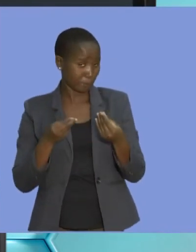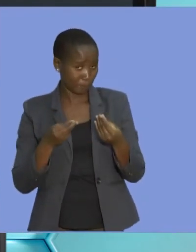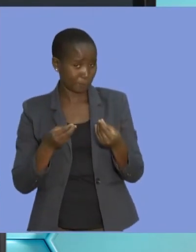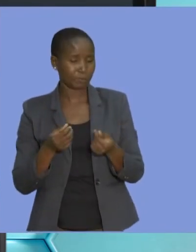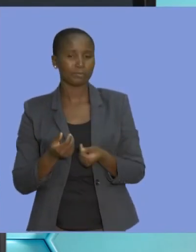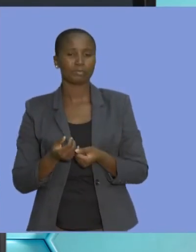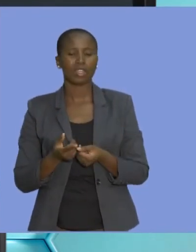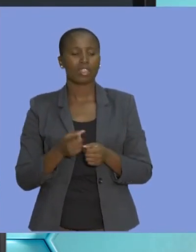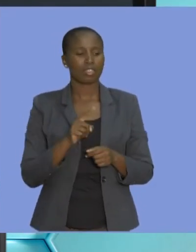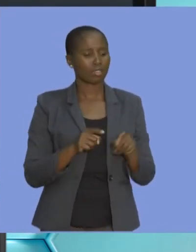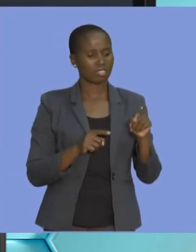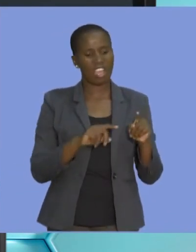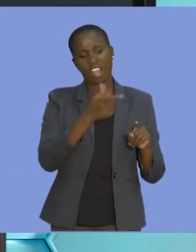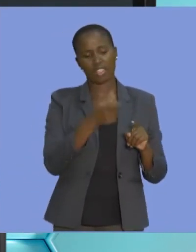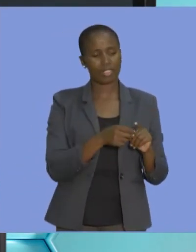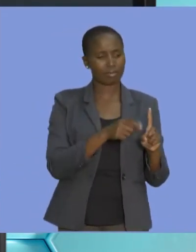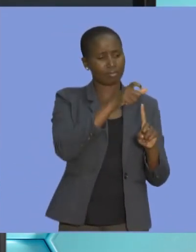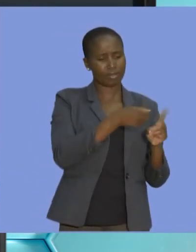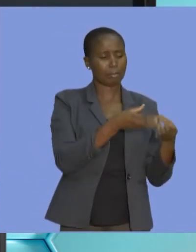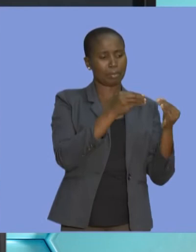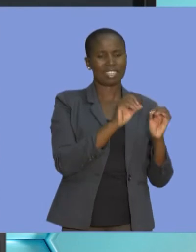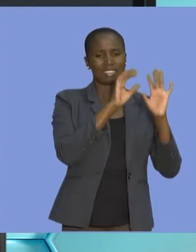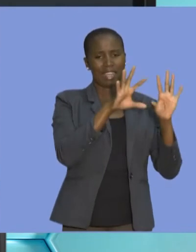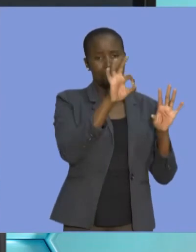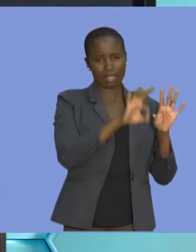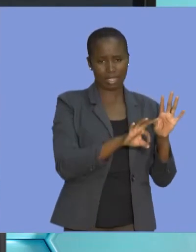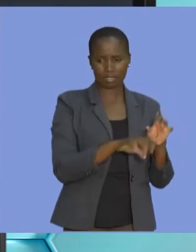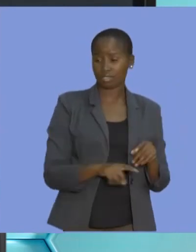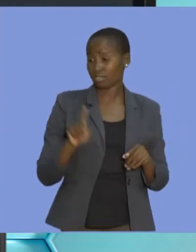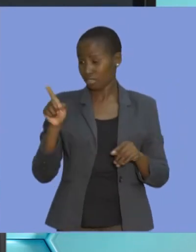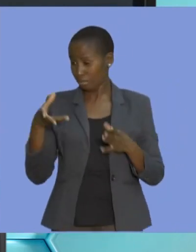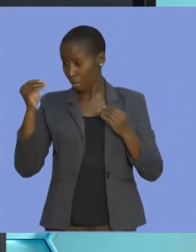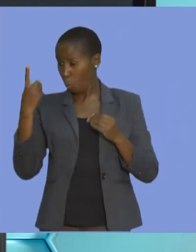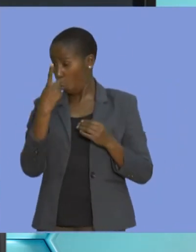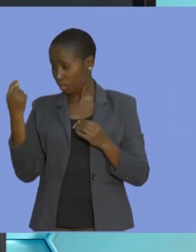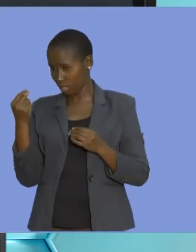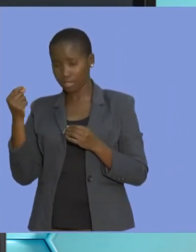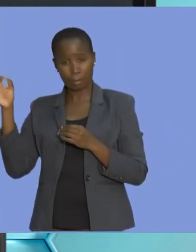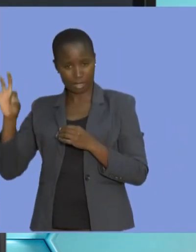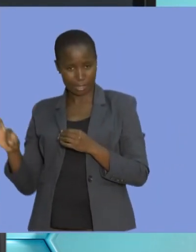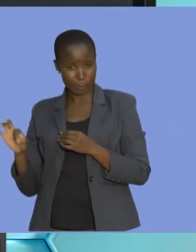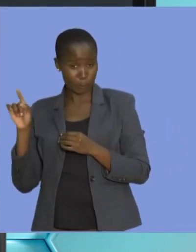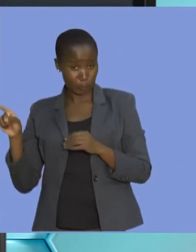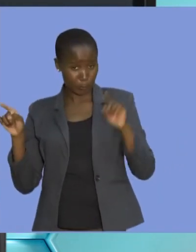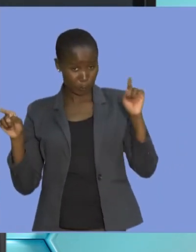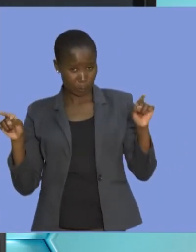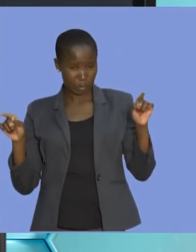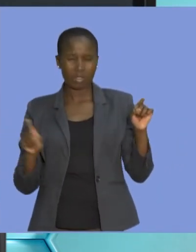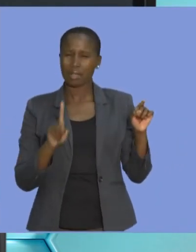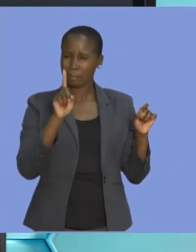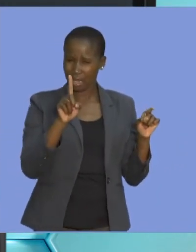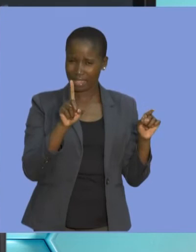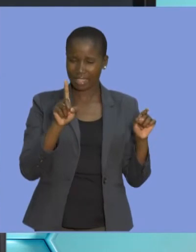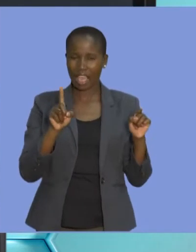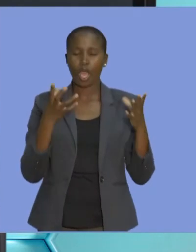students get 10%, and the students get 100%. So the range of that class will be